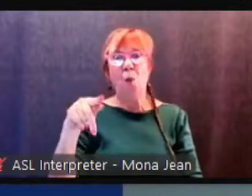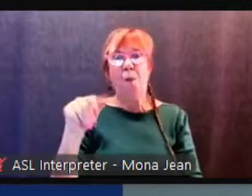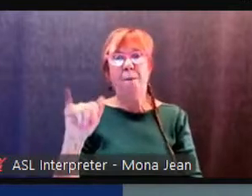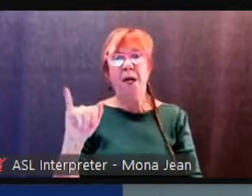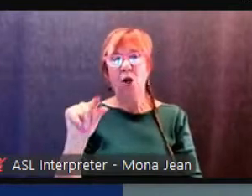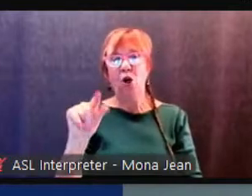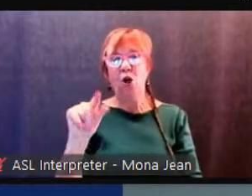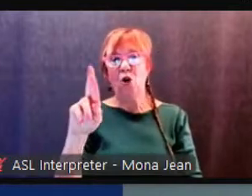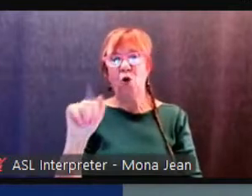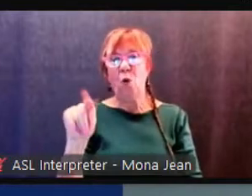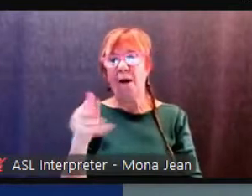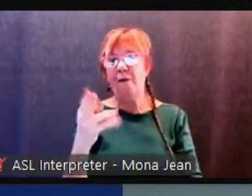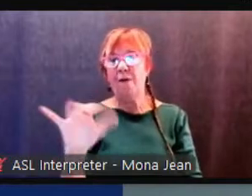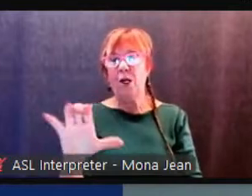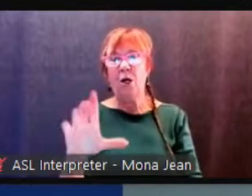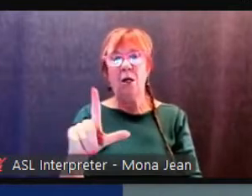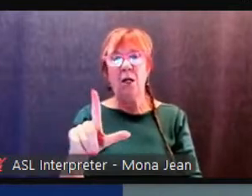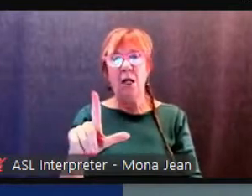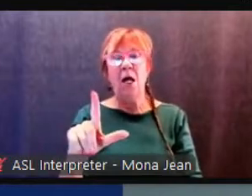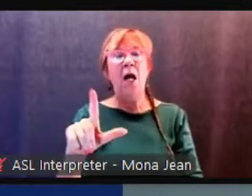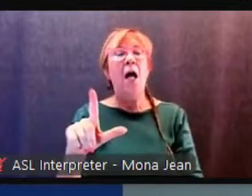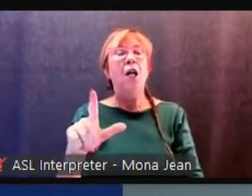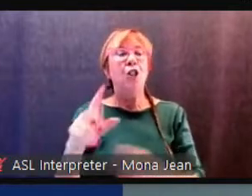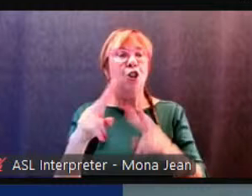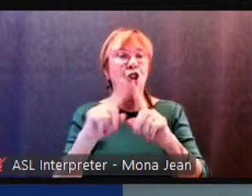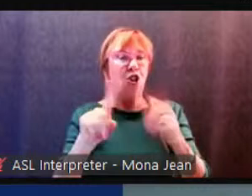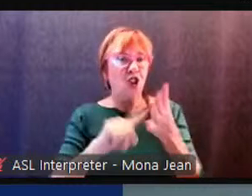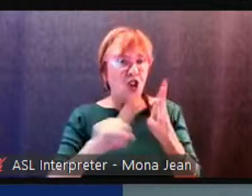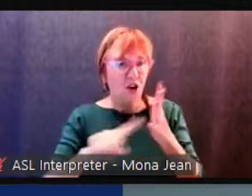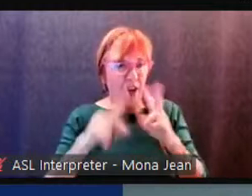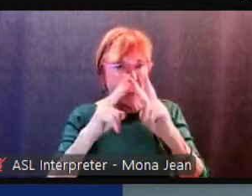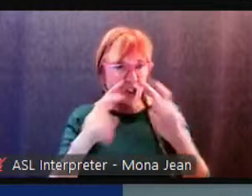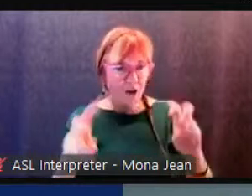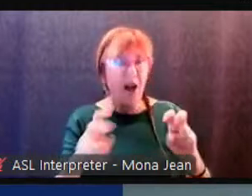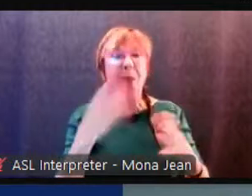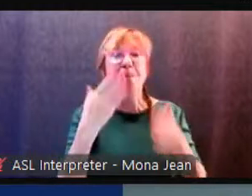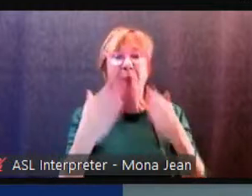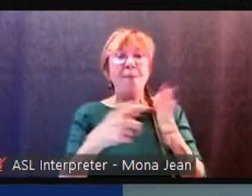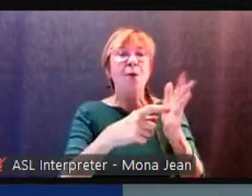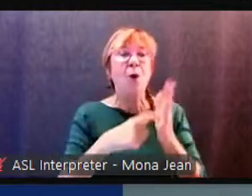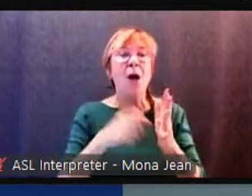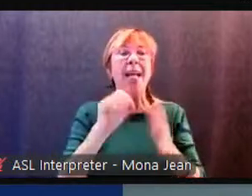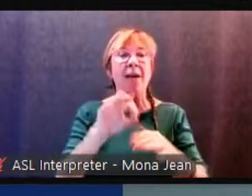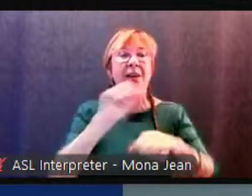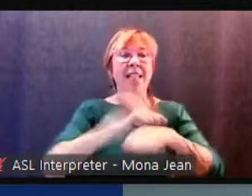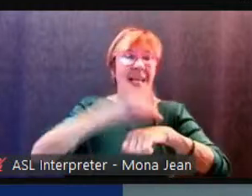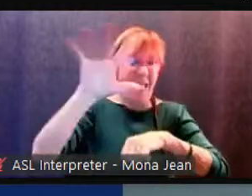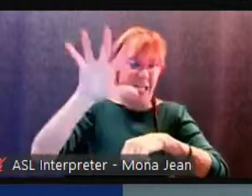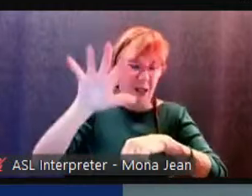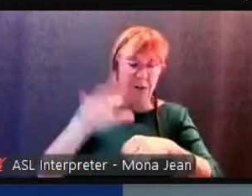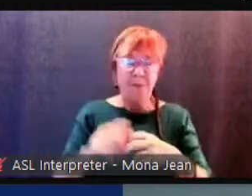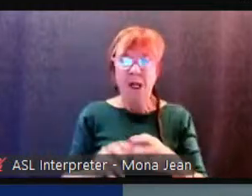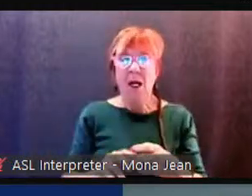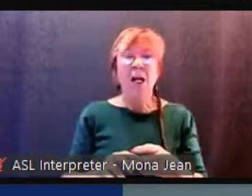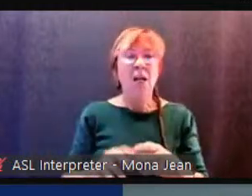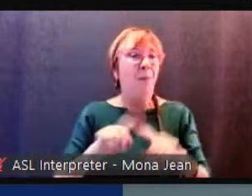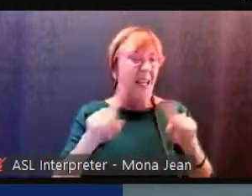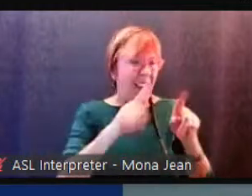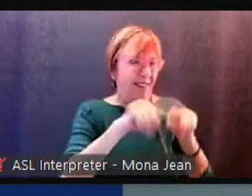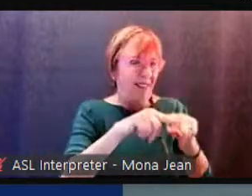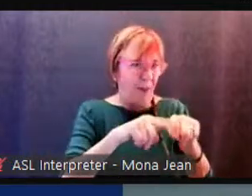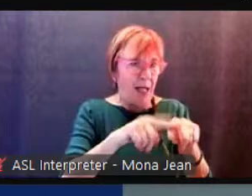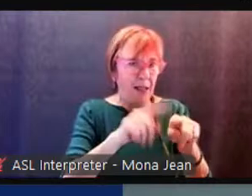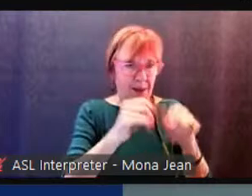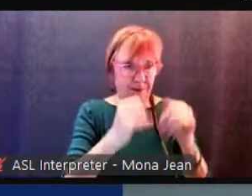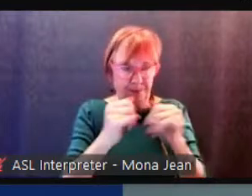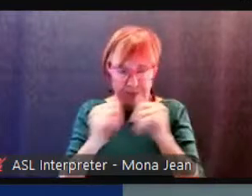this would be determined on a case-by-case basis. And then as far as the soils report, whether it would be required to rebuild, not necessarily.